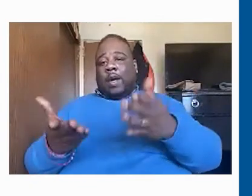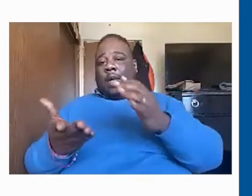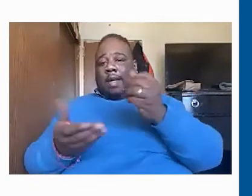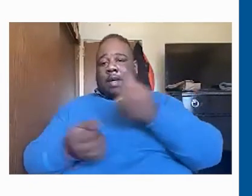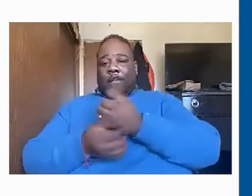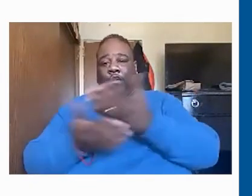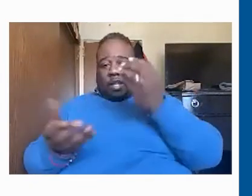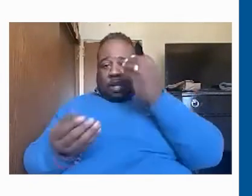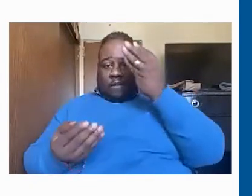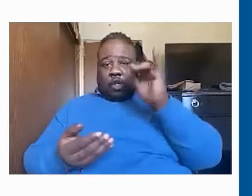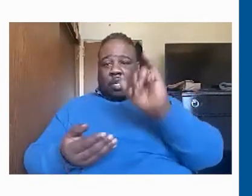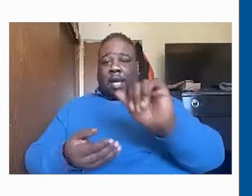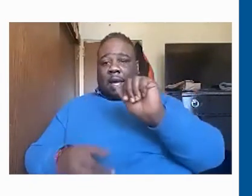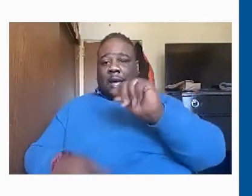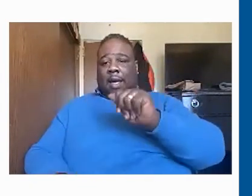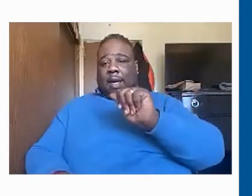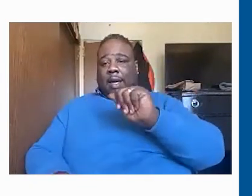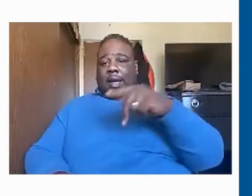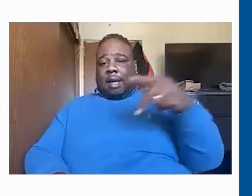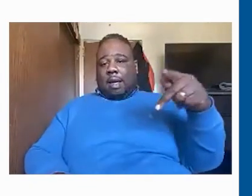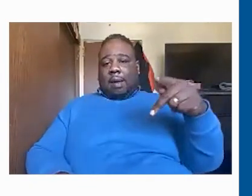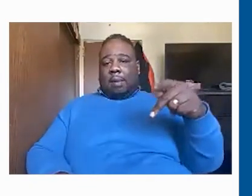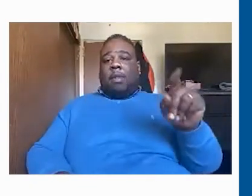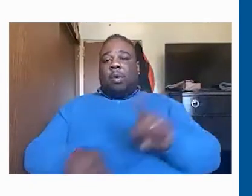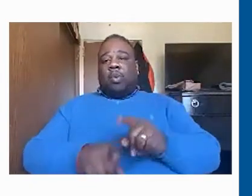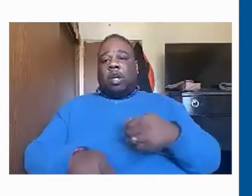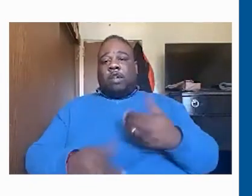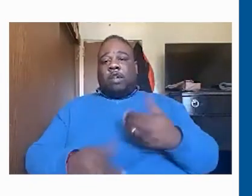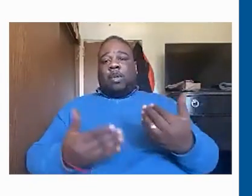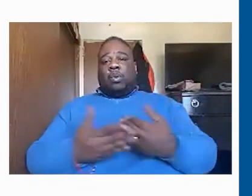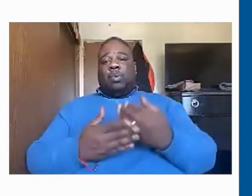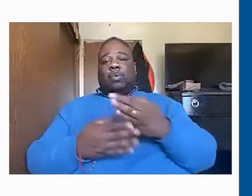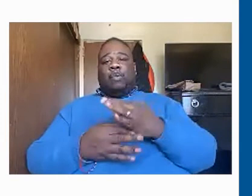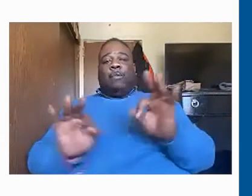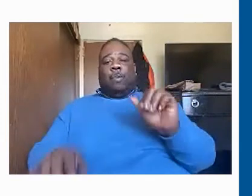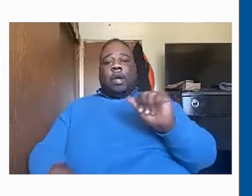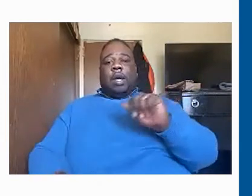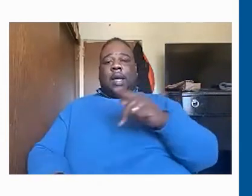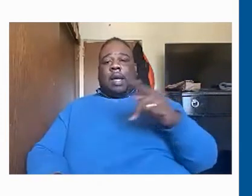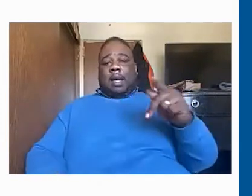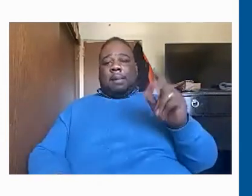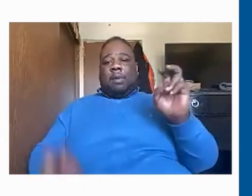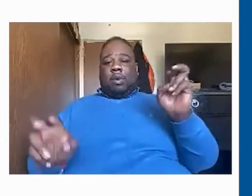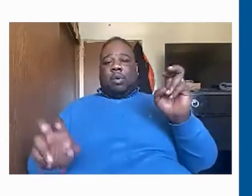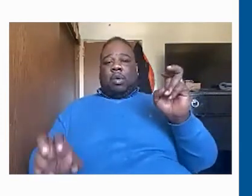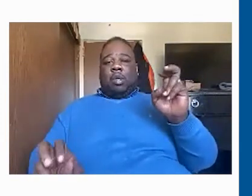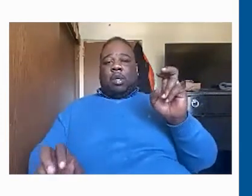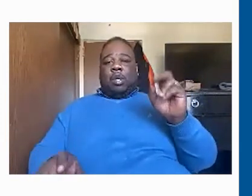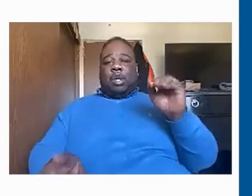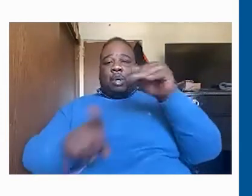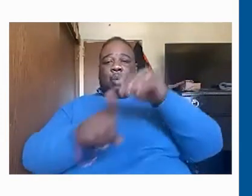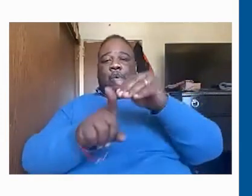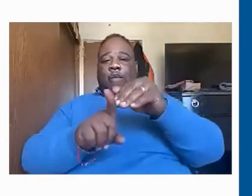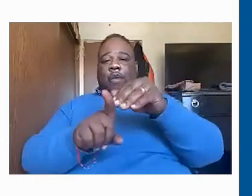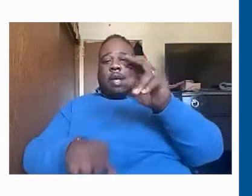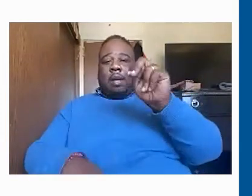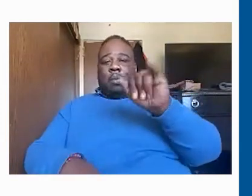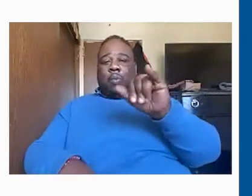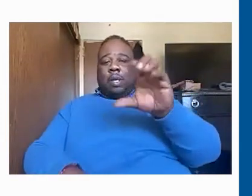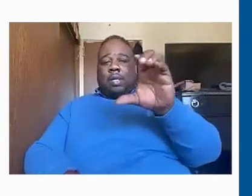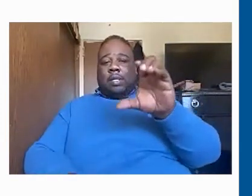now a free app that we have called Notify NYC, which similar to signing up through our website, nyc.gov,